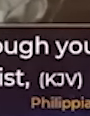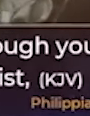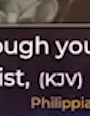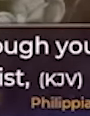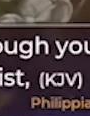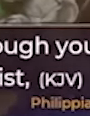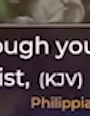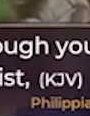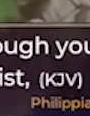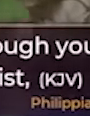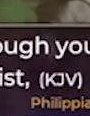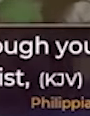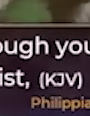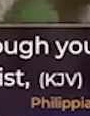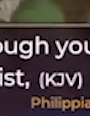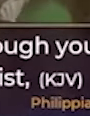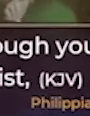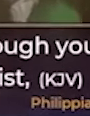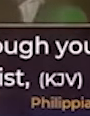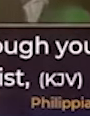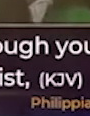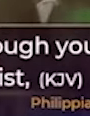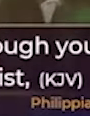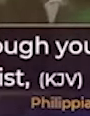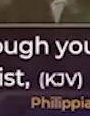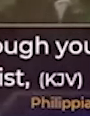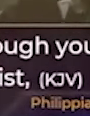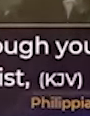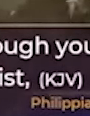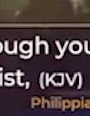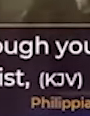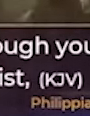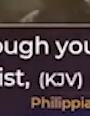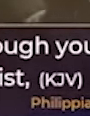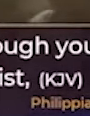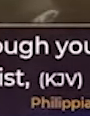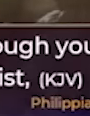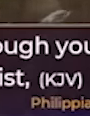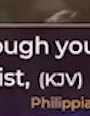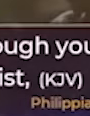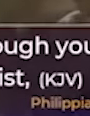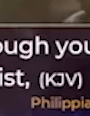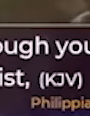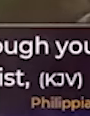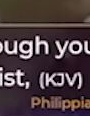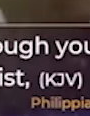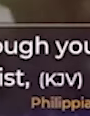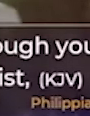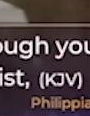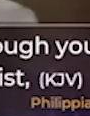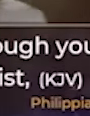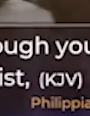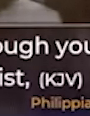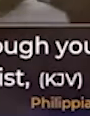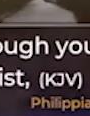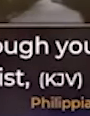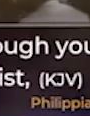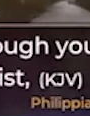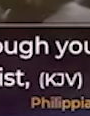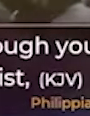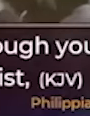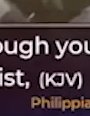this shall turn to my salvation through your prayer and the